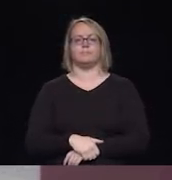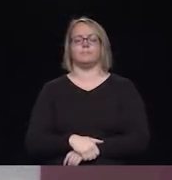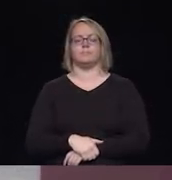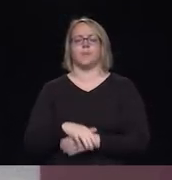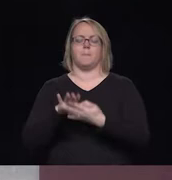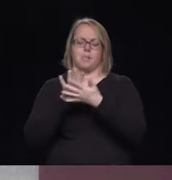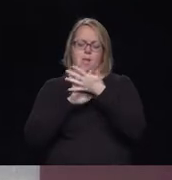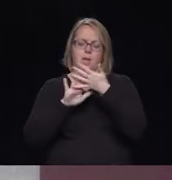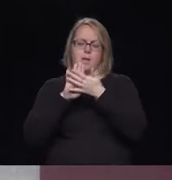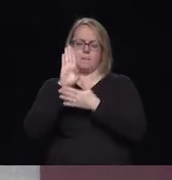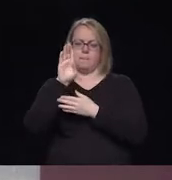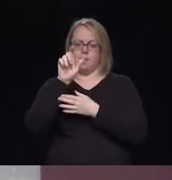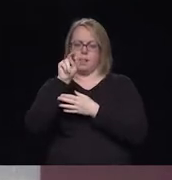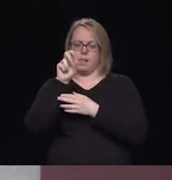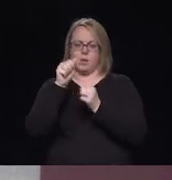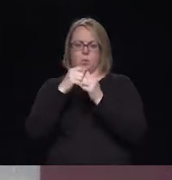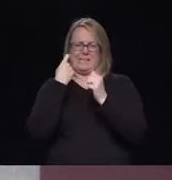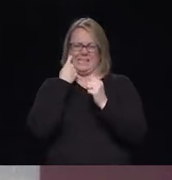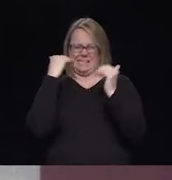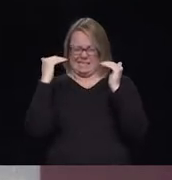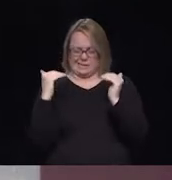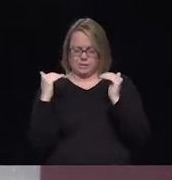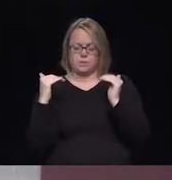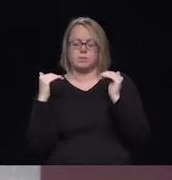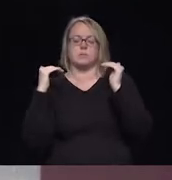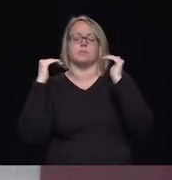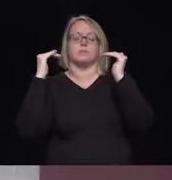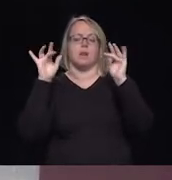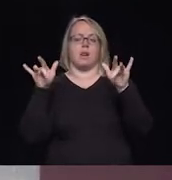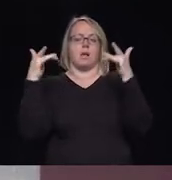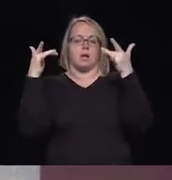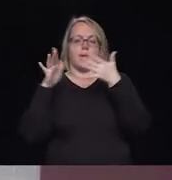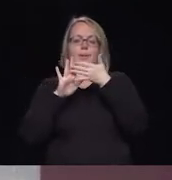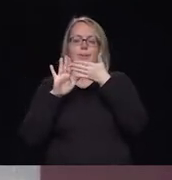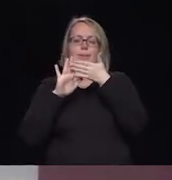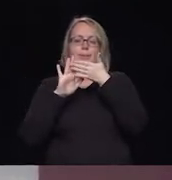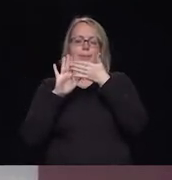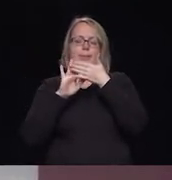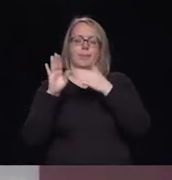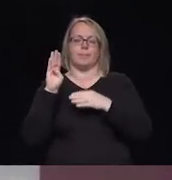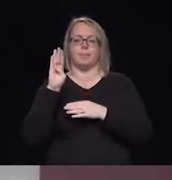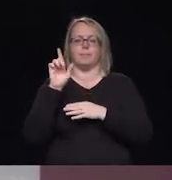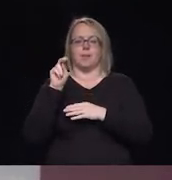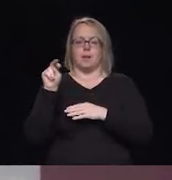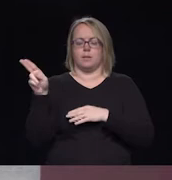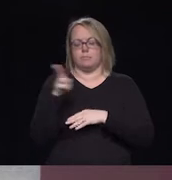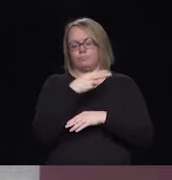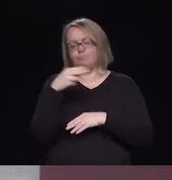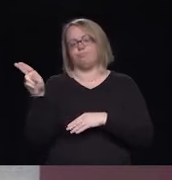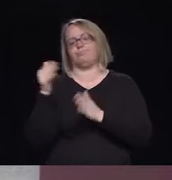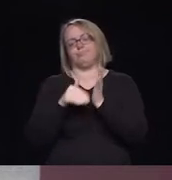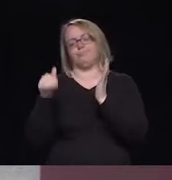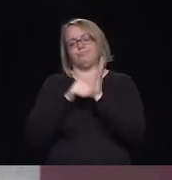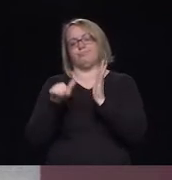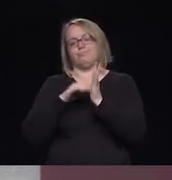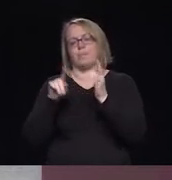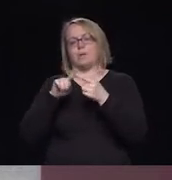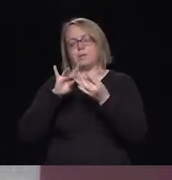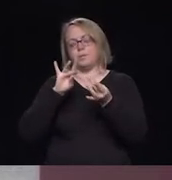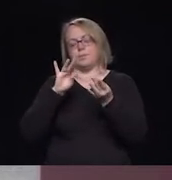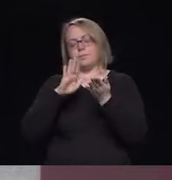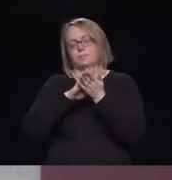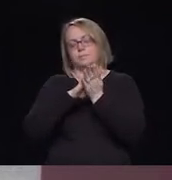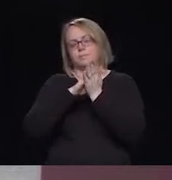absolutely beautiful. It's a very nice, calming color. You do not want to have